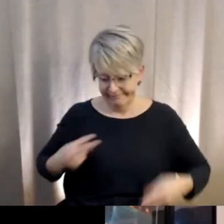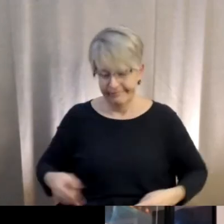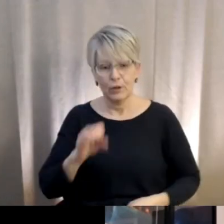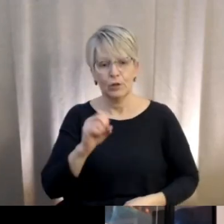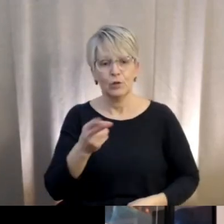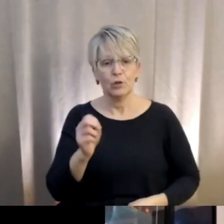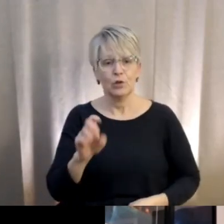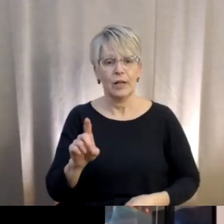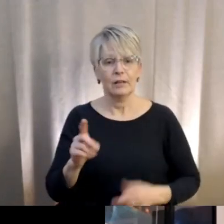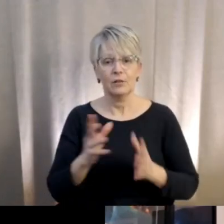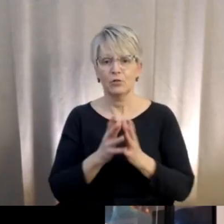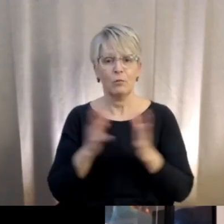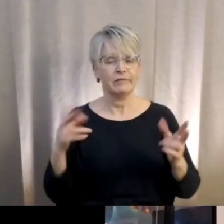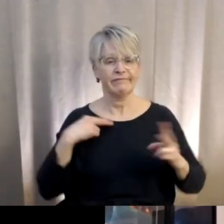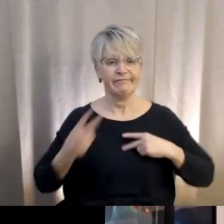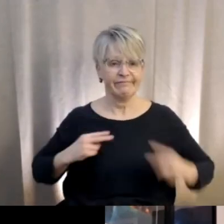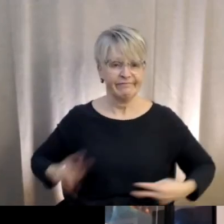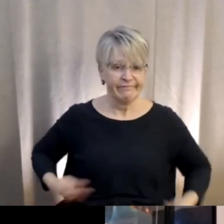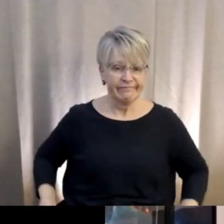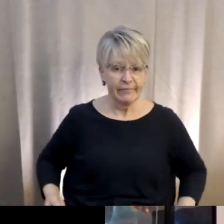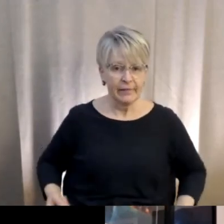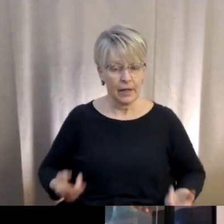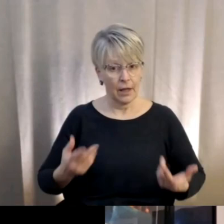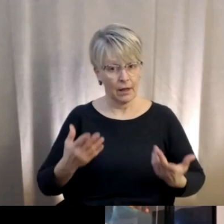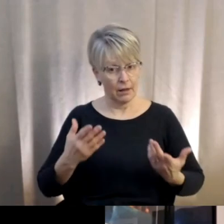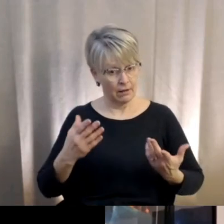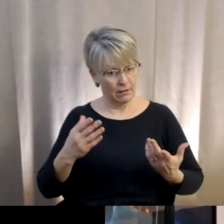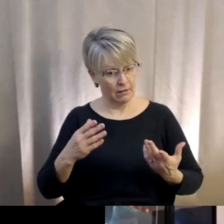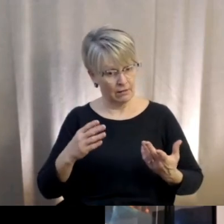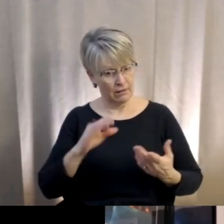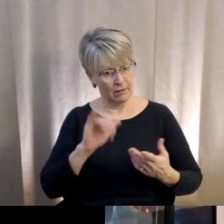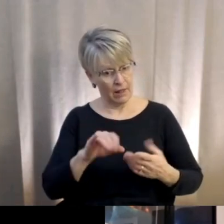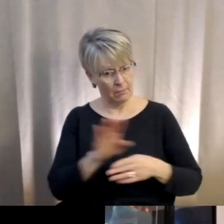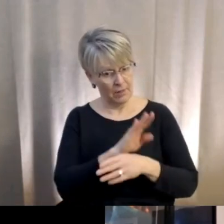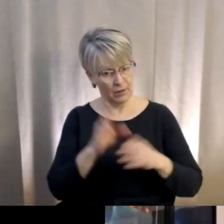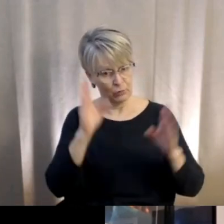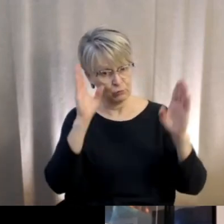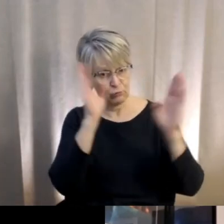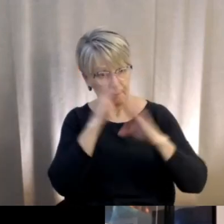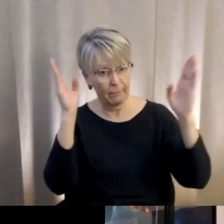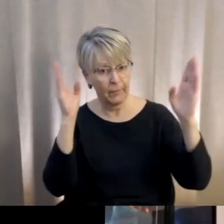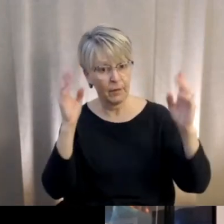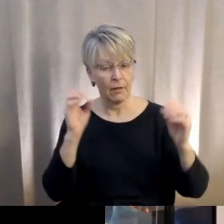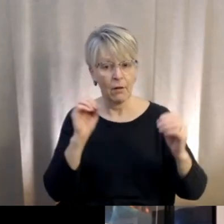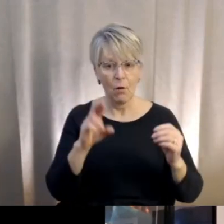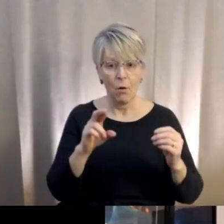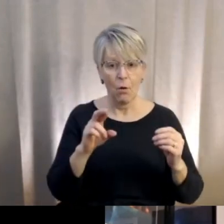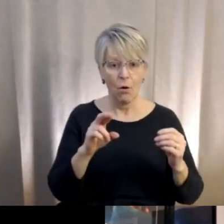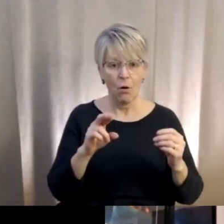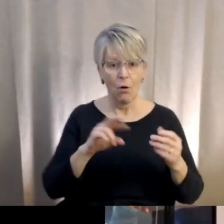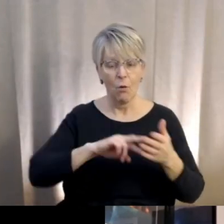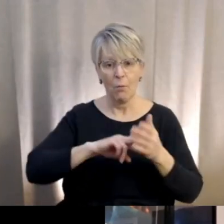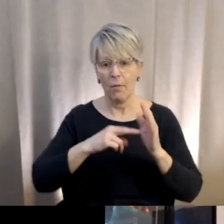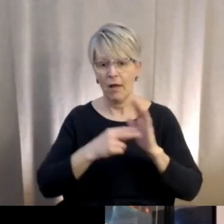whatever, can the business get into trouble? Will the employer get into trouble, or will this become a HR